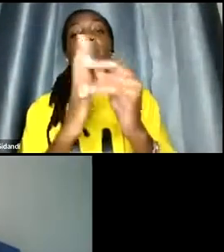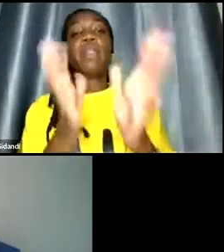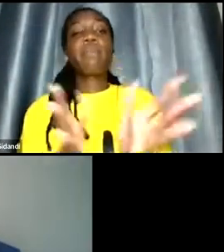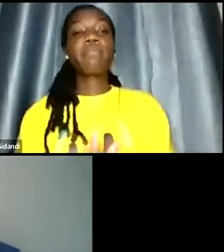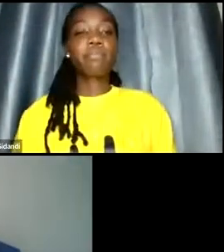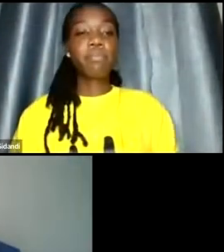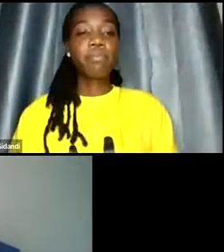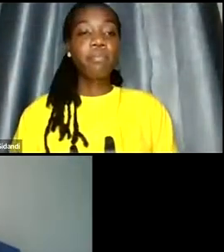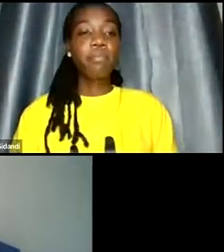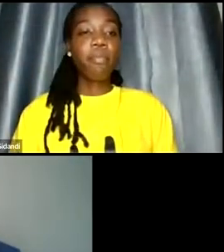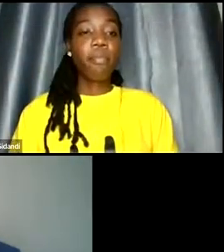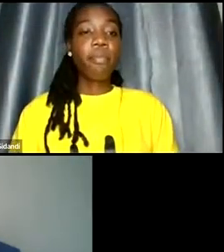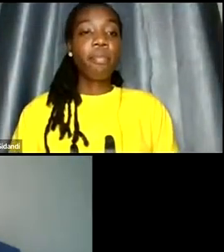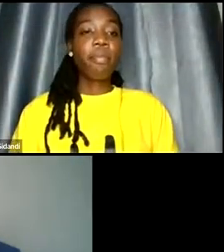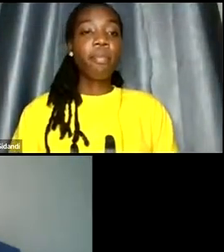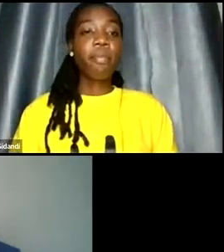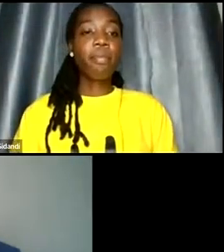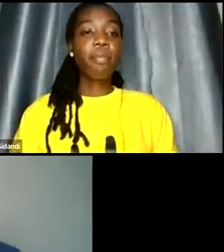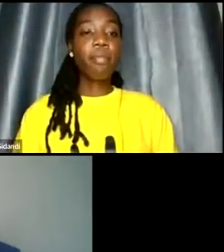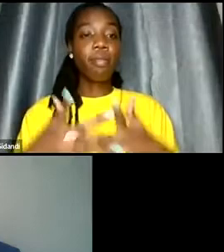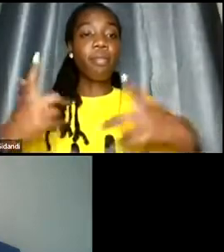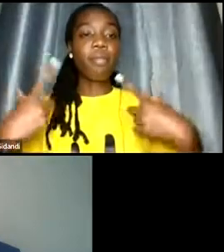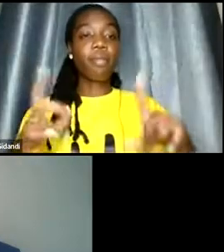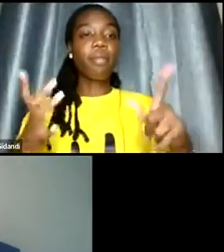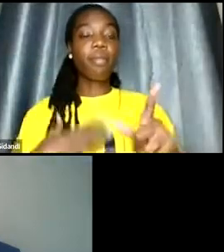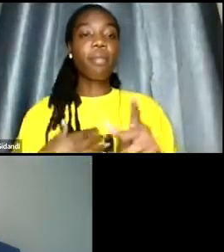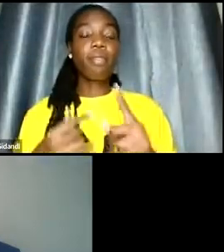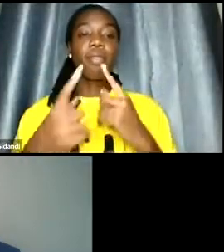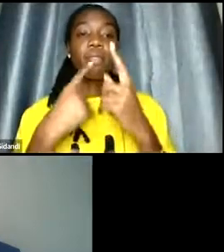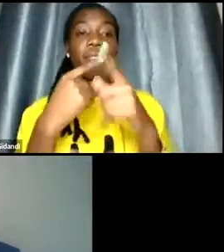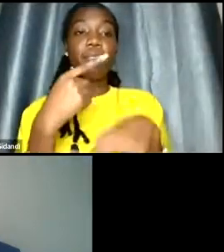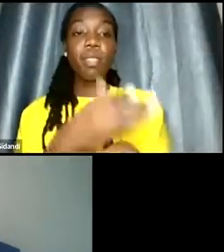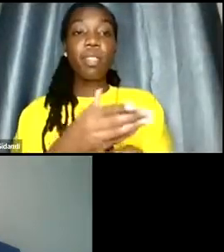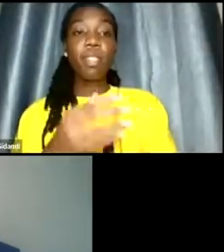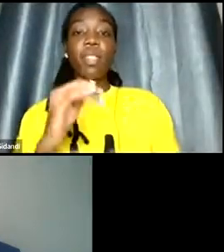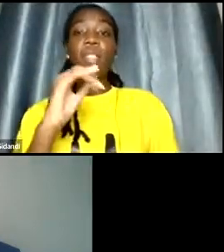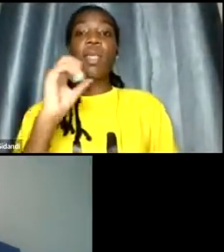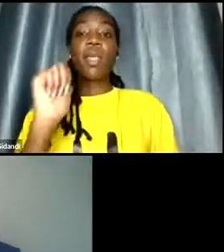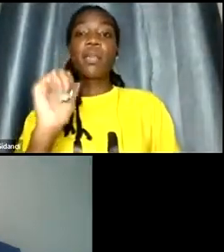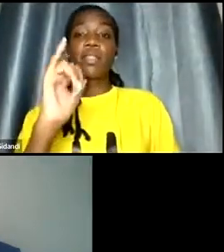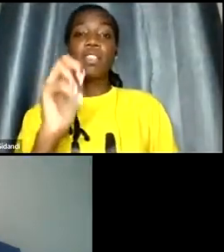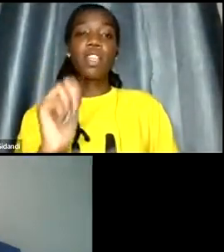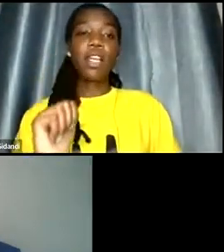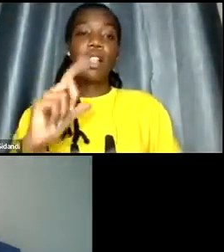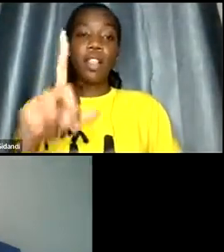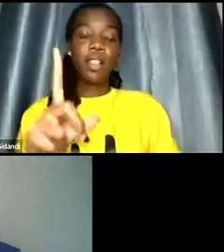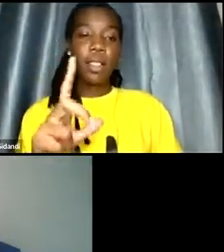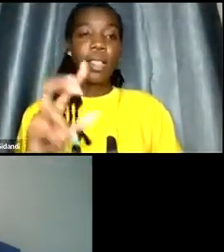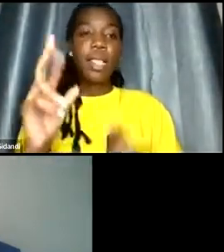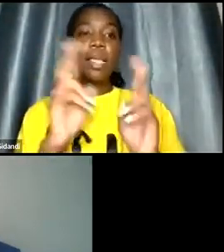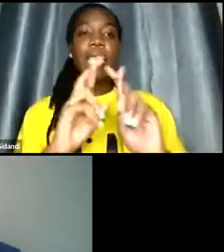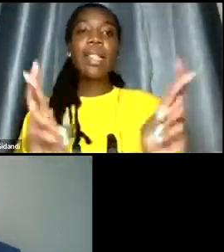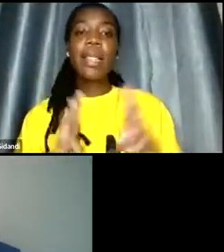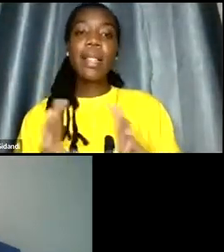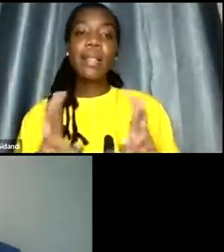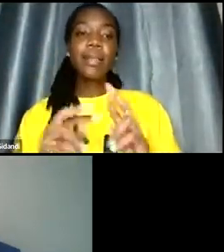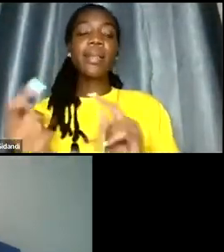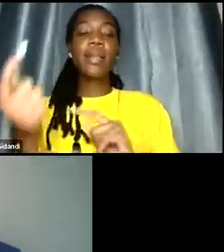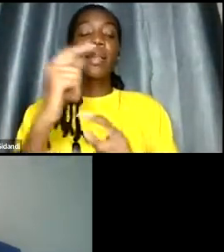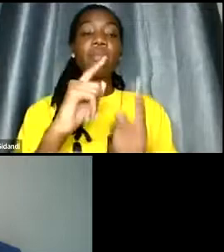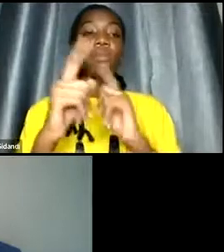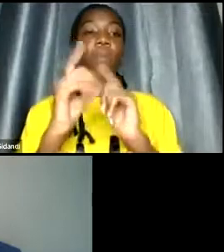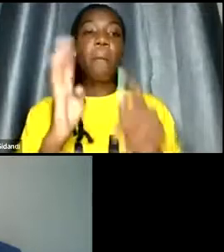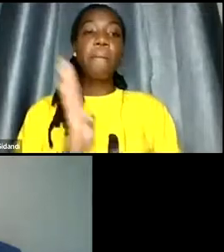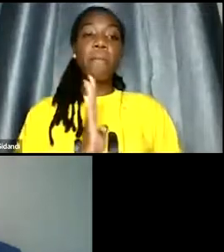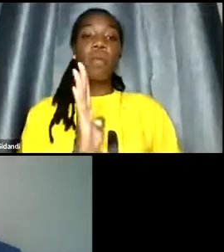And allow me to just mention this, Joseph Ajal is ready to come to you and speak to the board of your organizations if you need